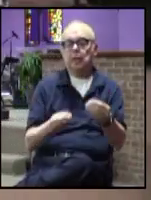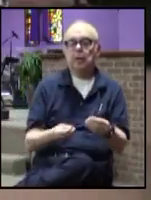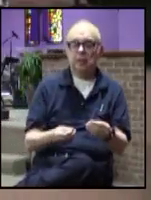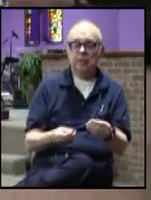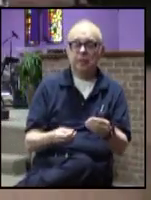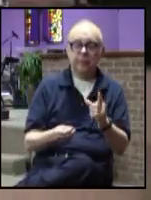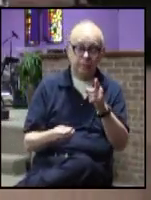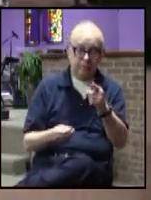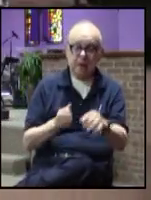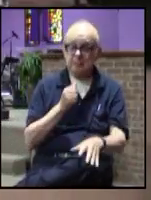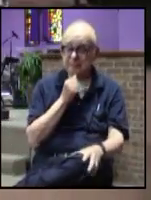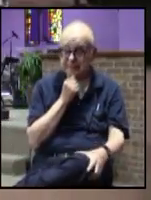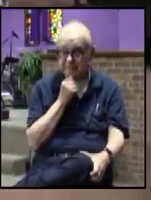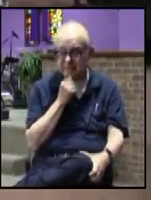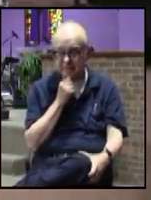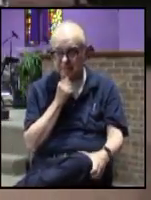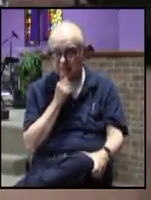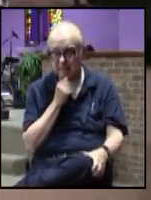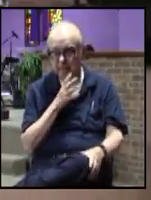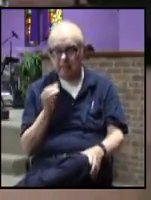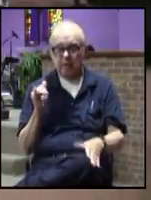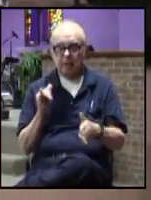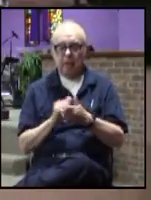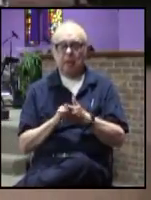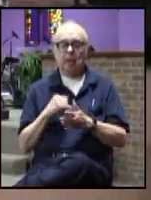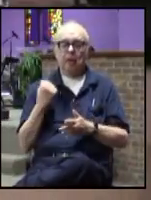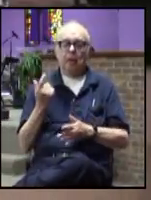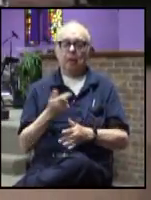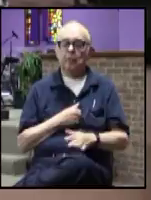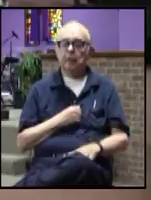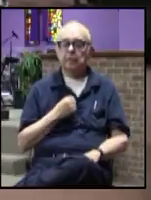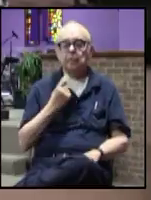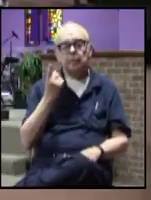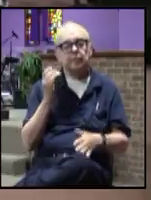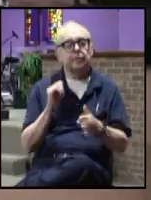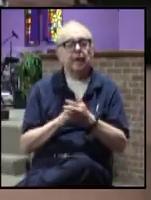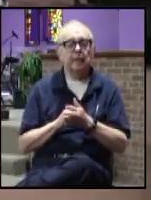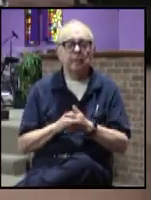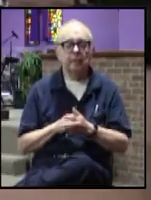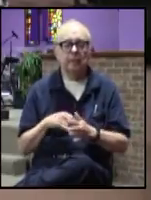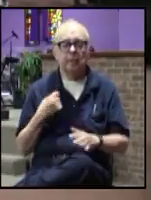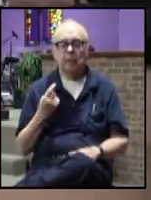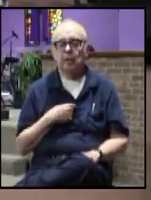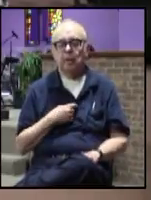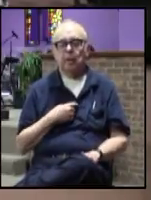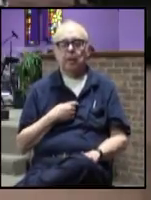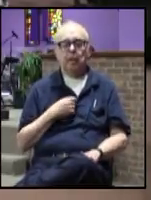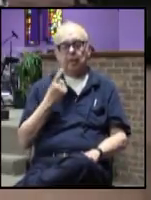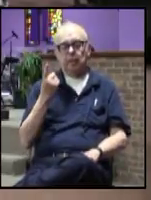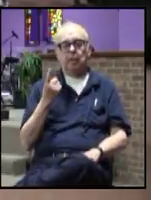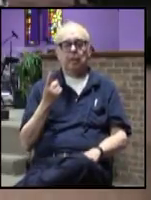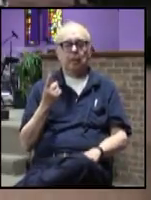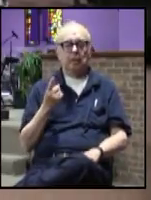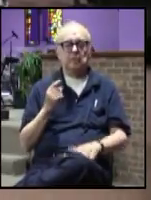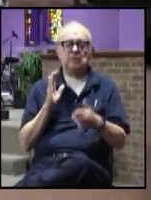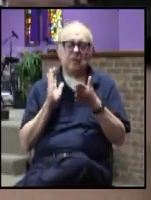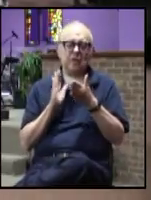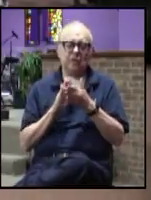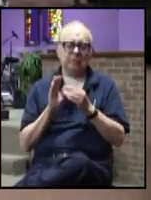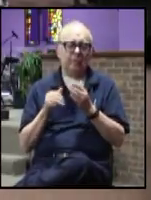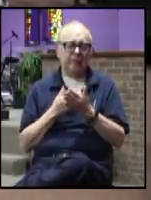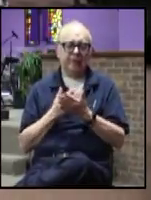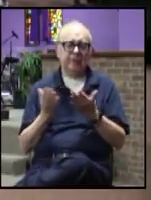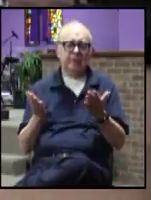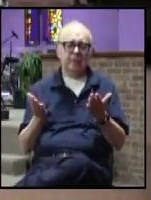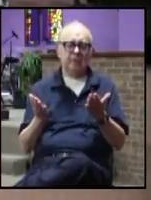give you patience. And that's what we don't understand. We only understand a little